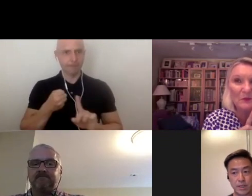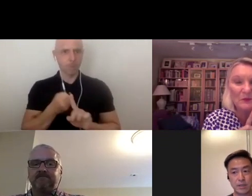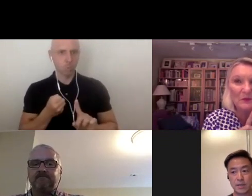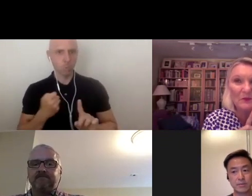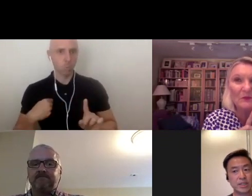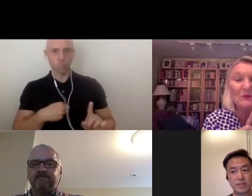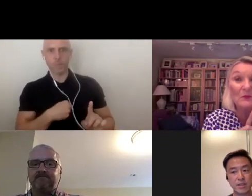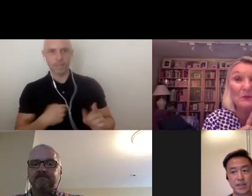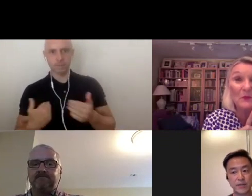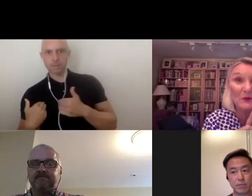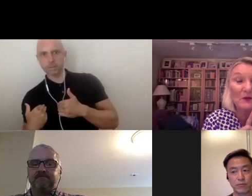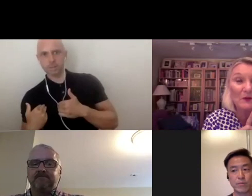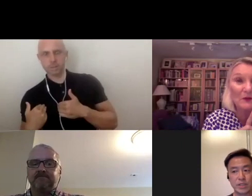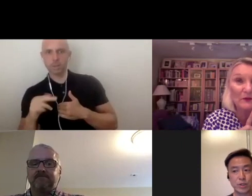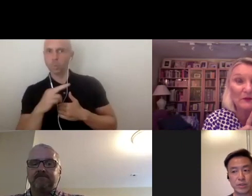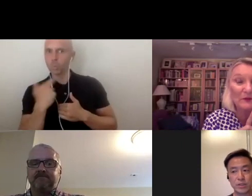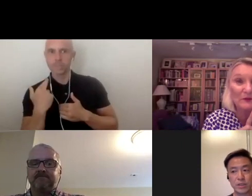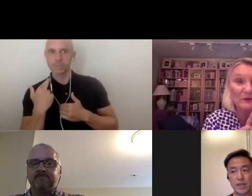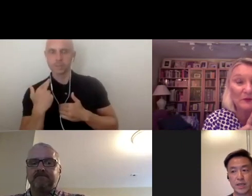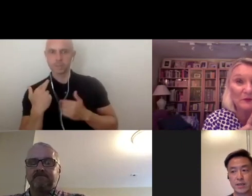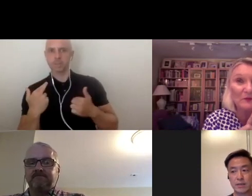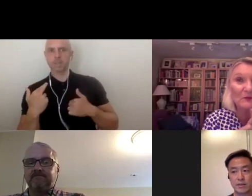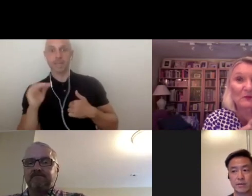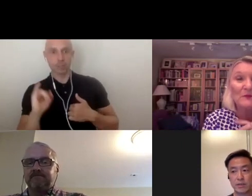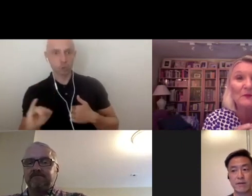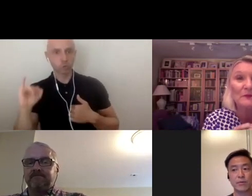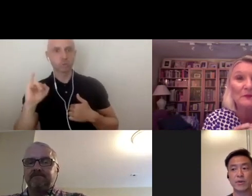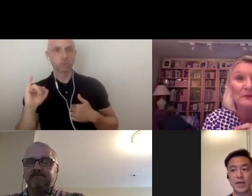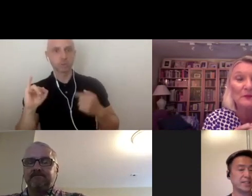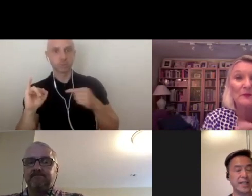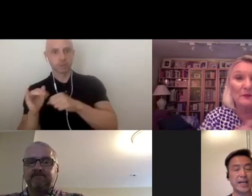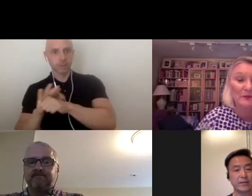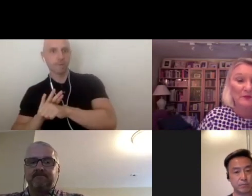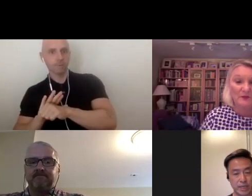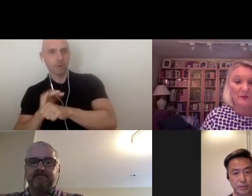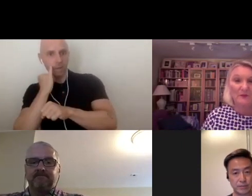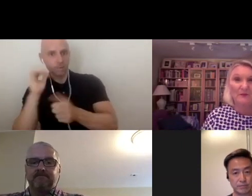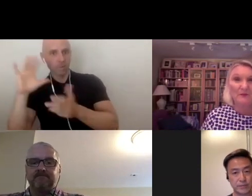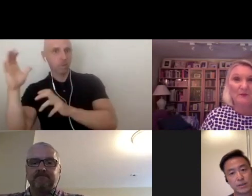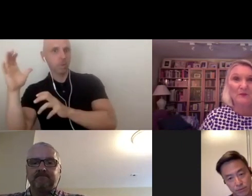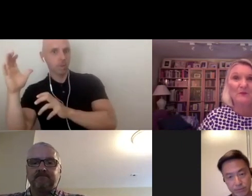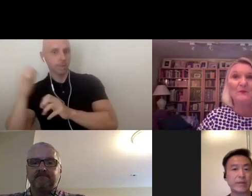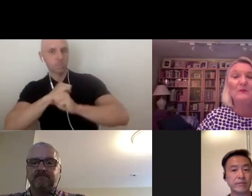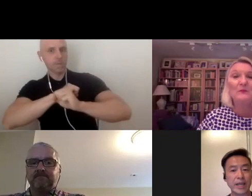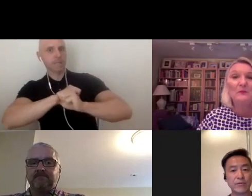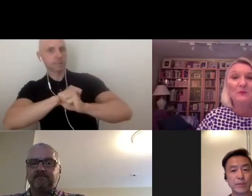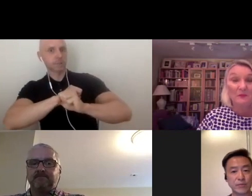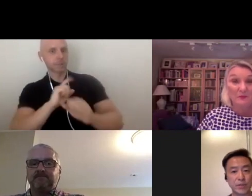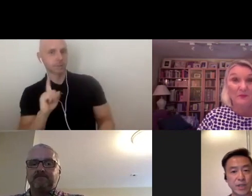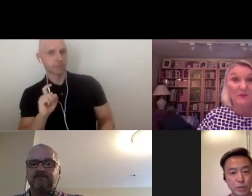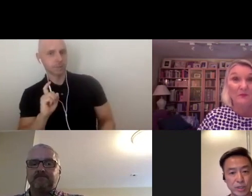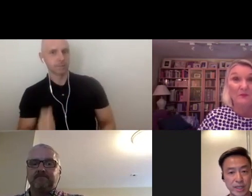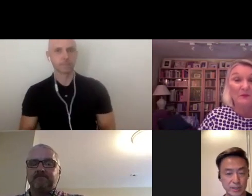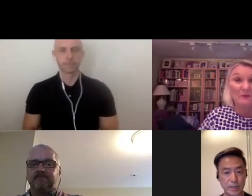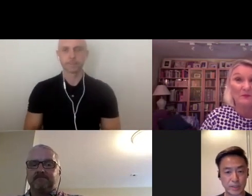organizers? Does any of our performance insurance offer us any kind of protection? Thank you very much for